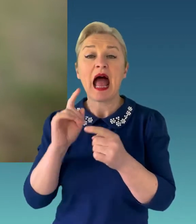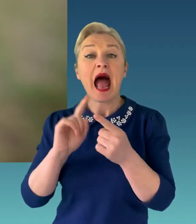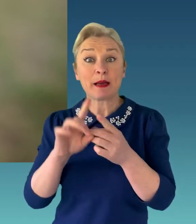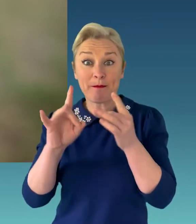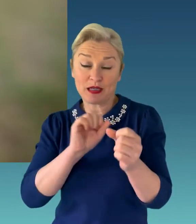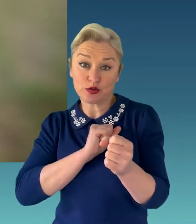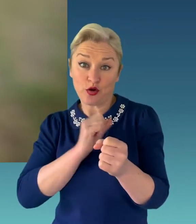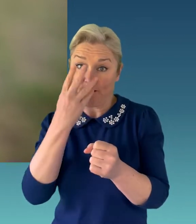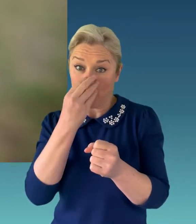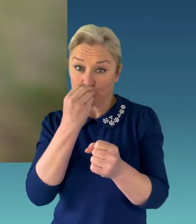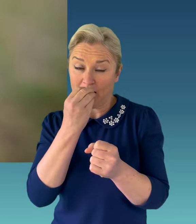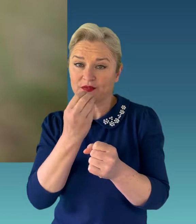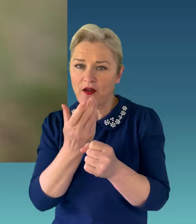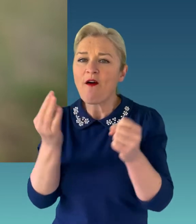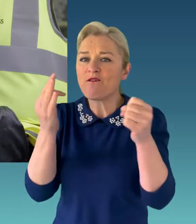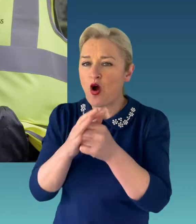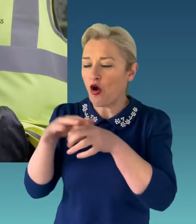team.